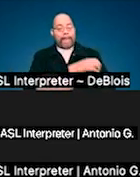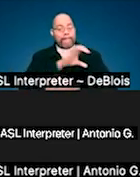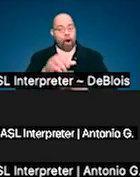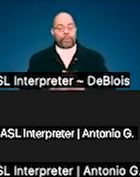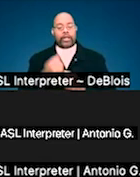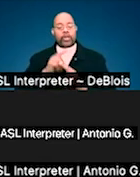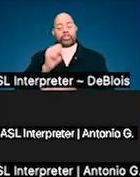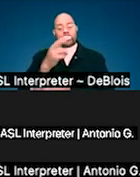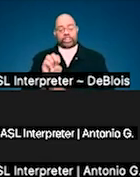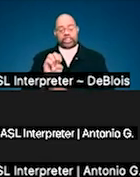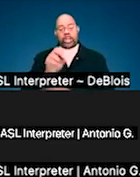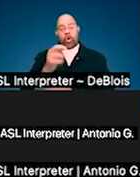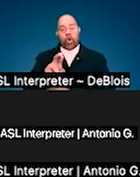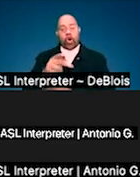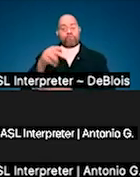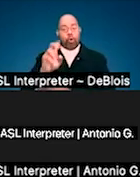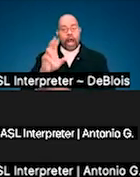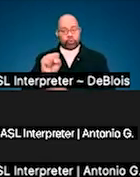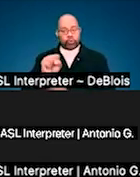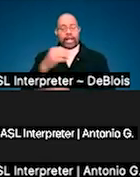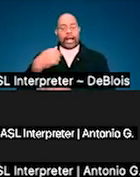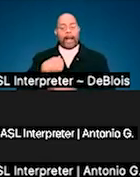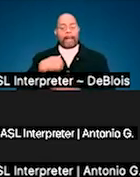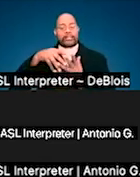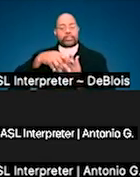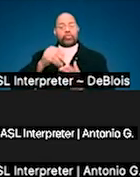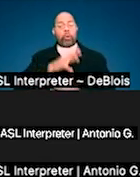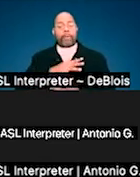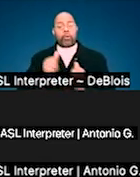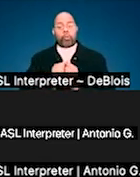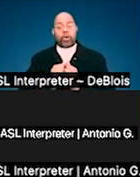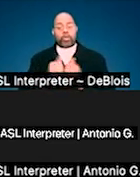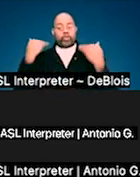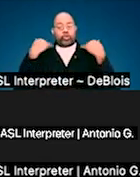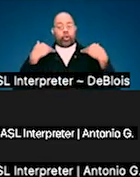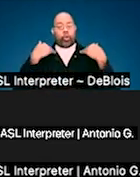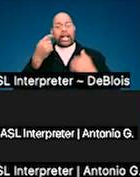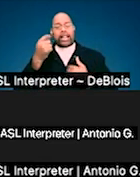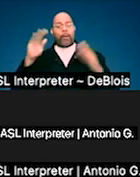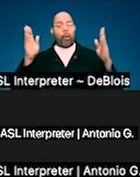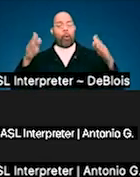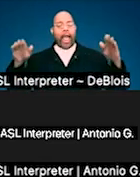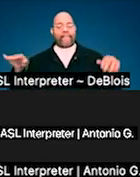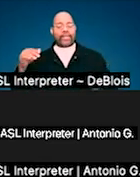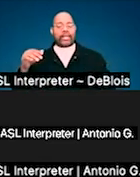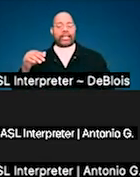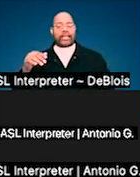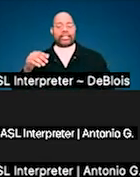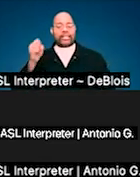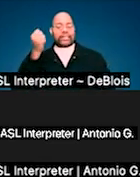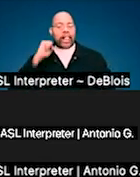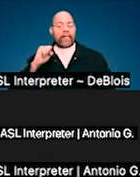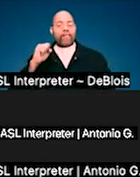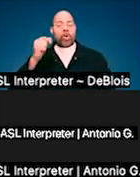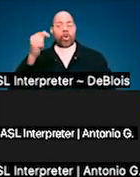use she, her pronouns, and I'm an Indigenous woman with shoulder length, slightly wavy, silver gray